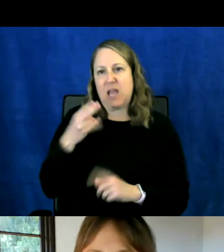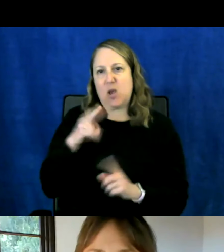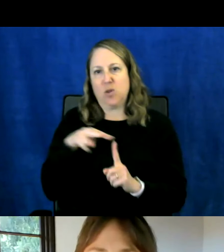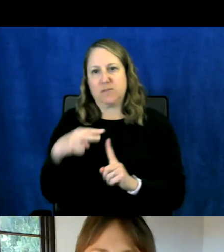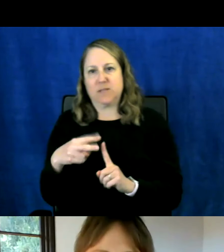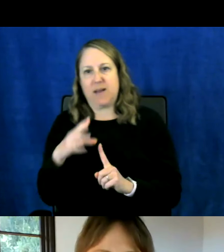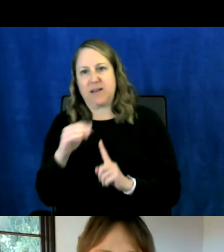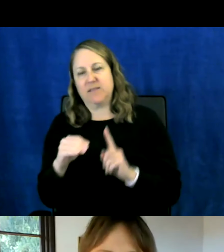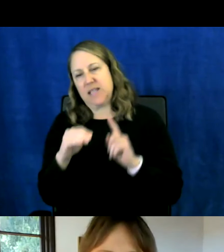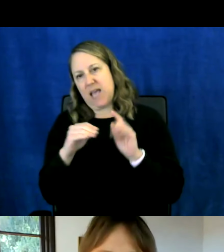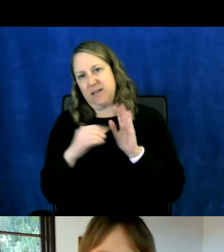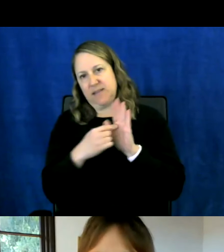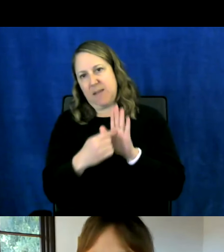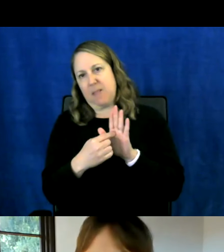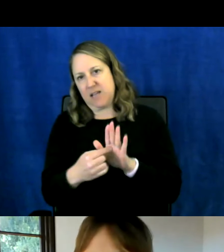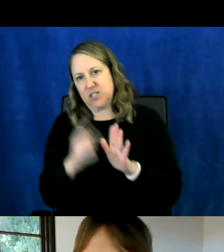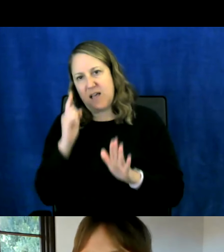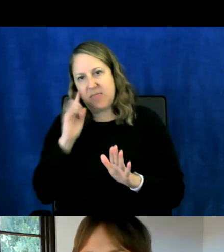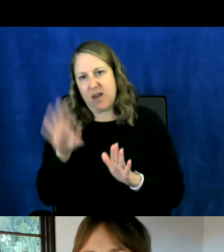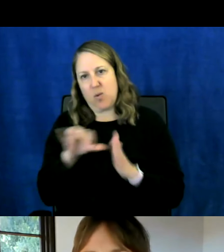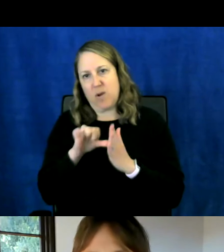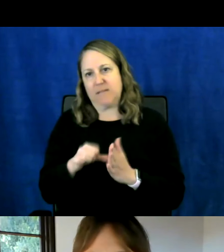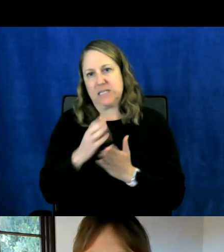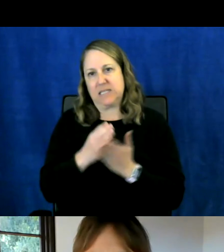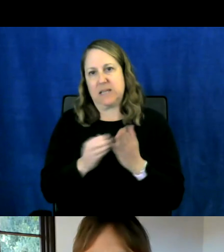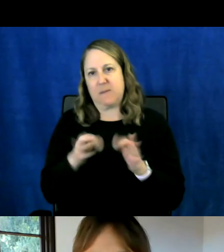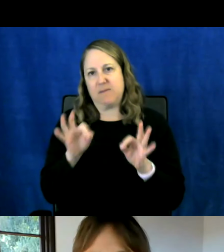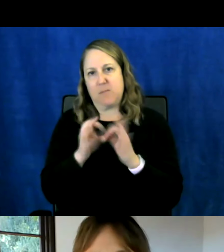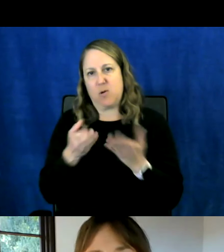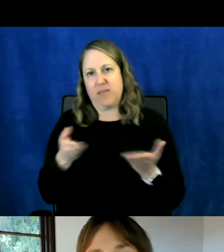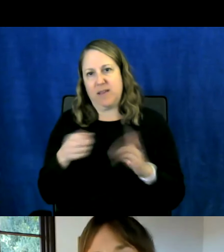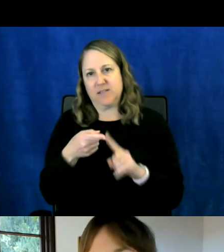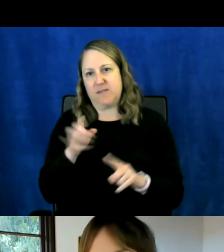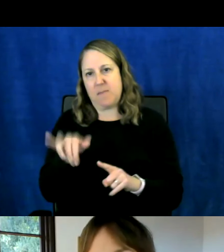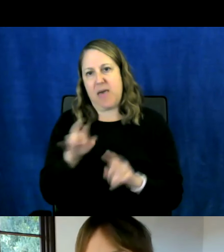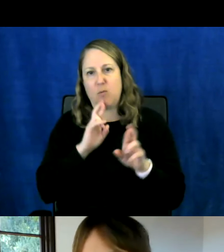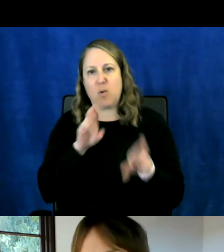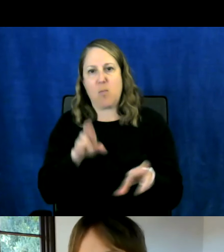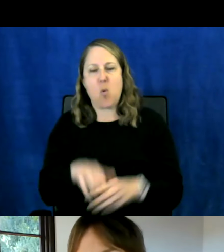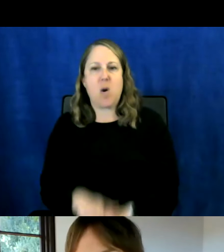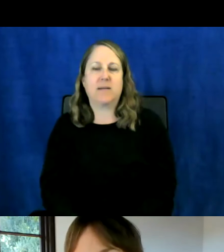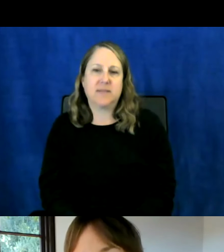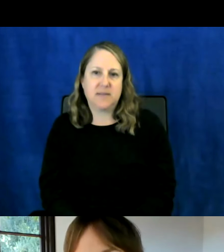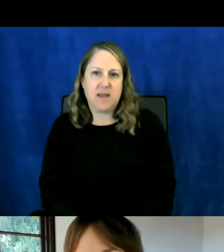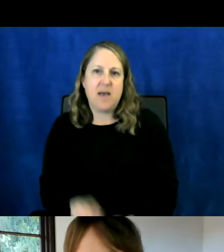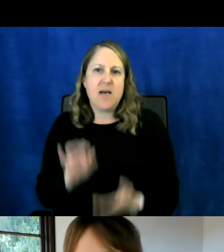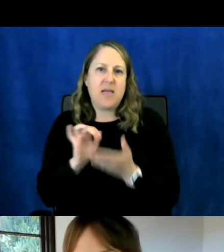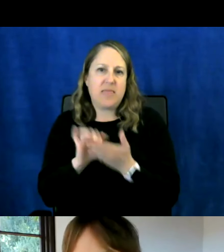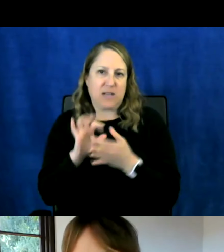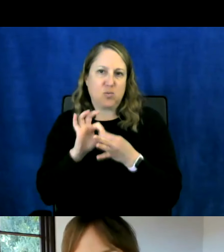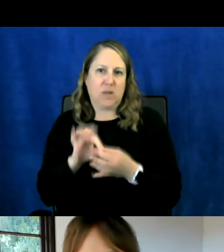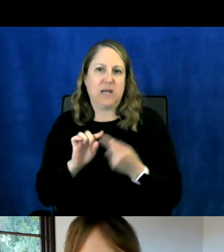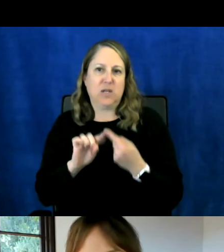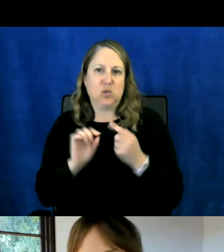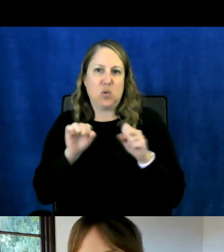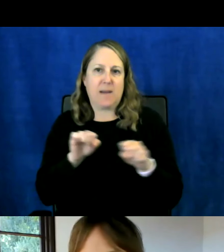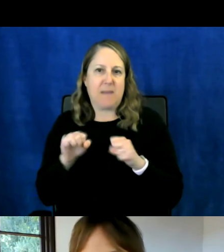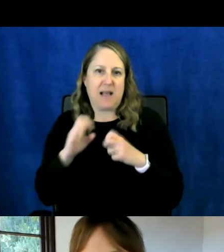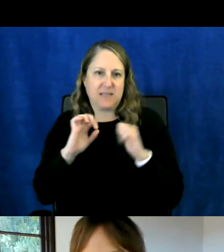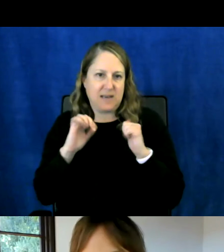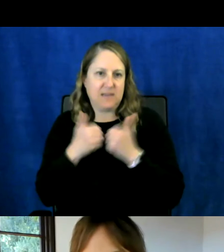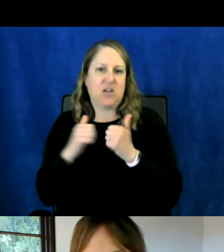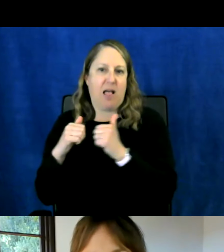thought I would just highlight a couple of the important findings from this report, which looked at the capacity challenges across our behavioral health continuum